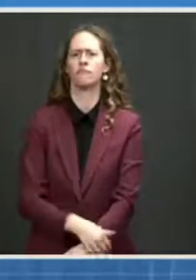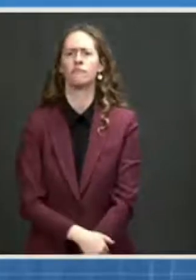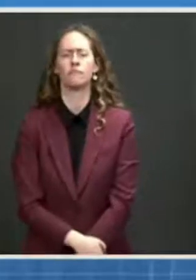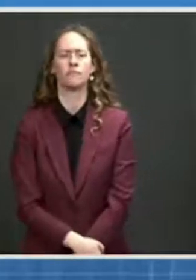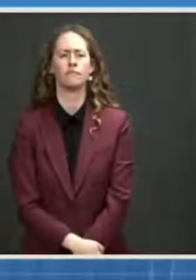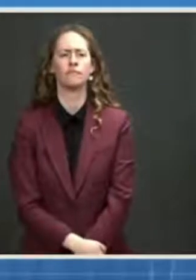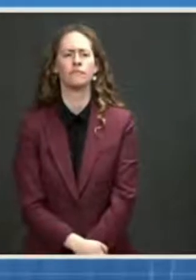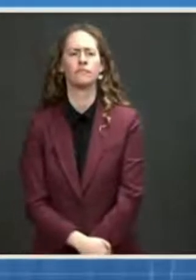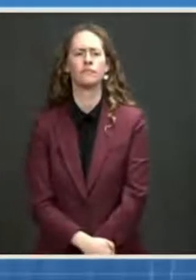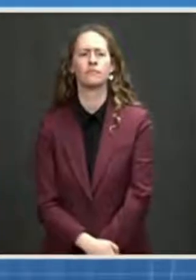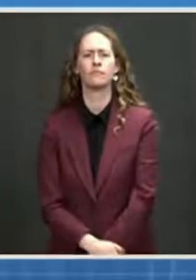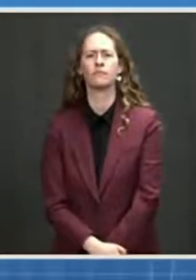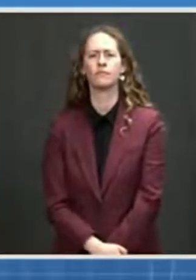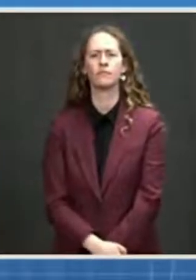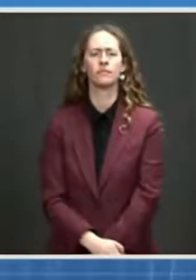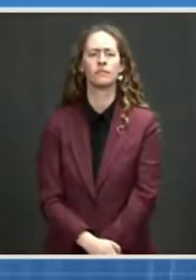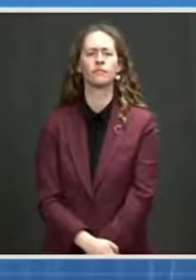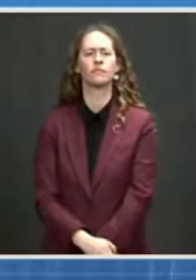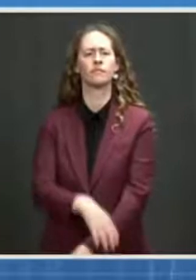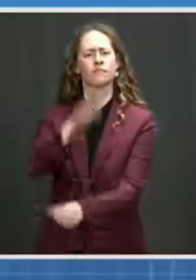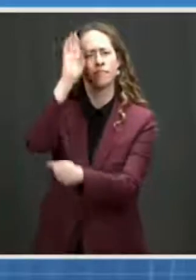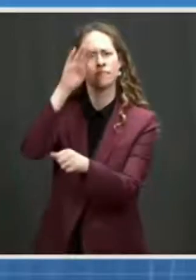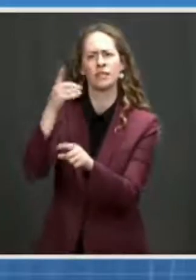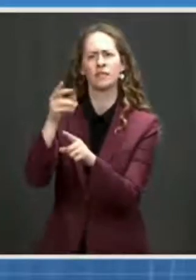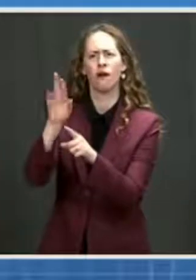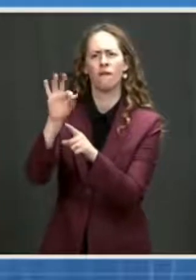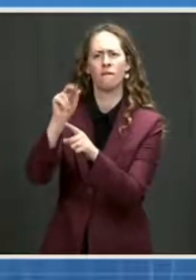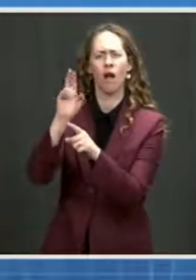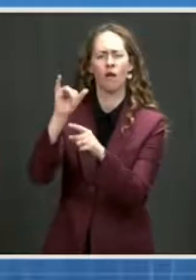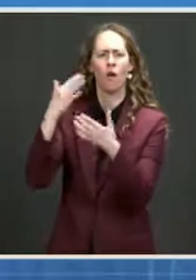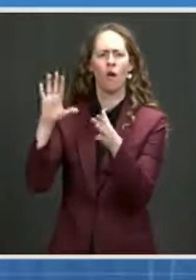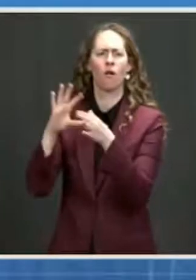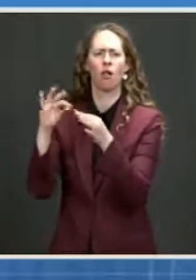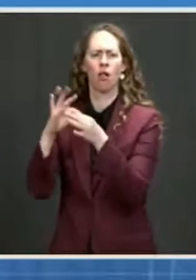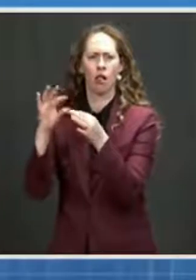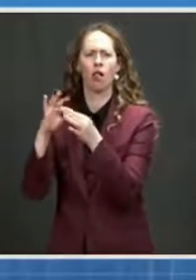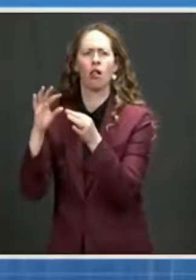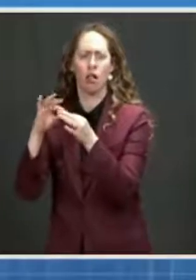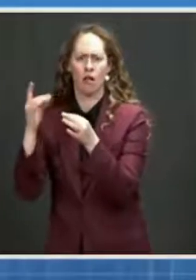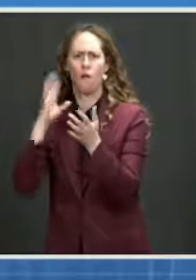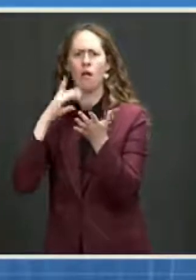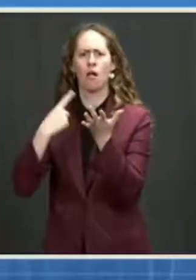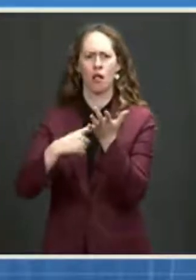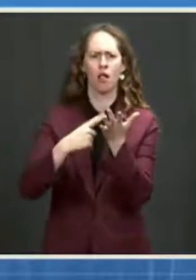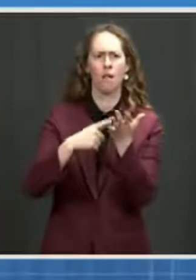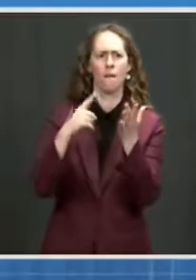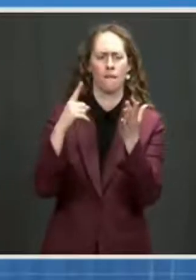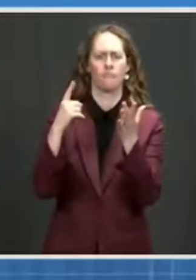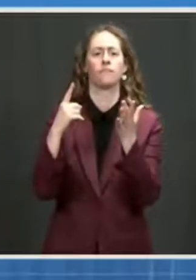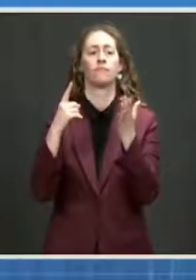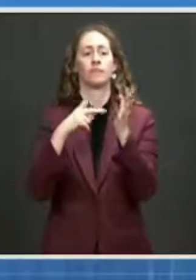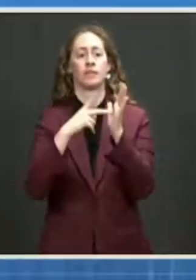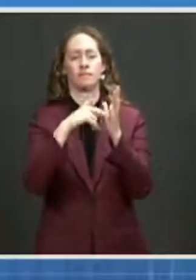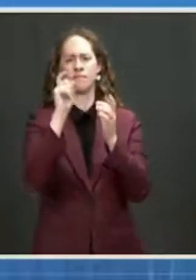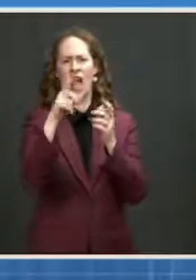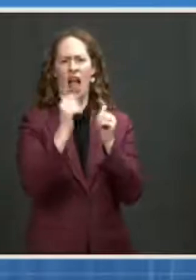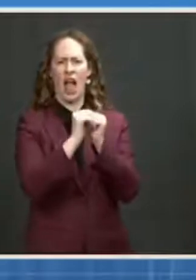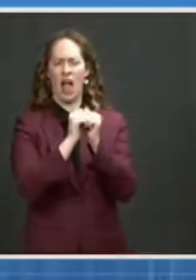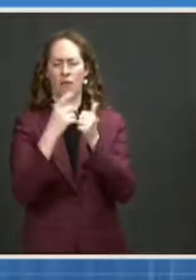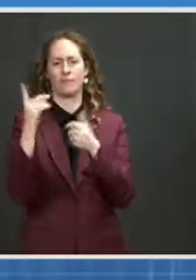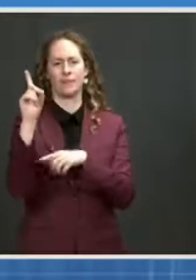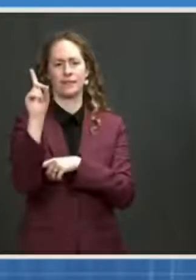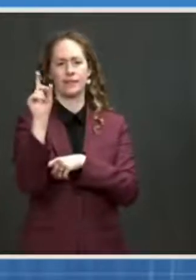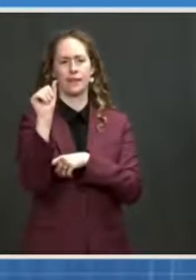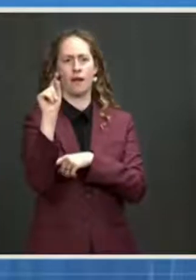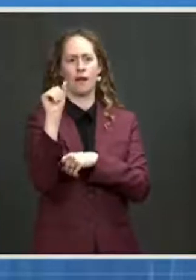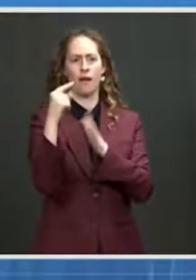Fauci earlier, as we look at those conversations, as we have those conversations, we need to include data regarding where there are more cases